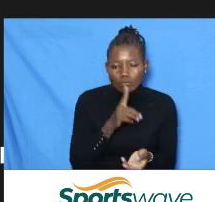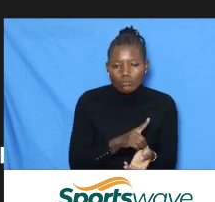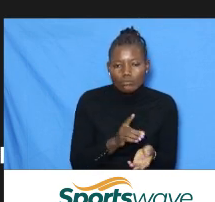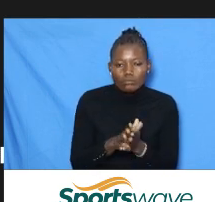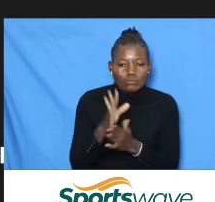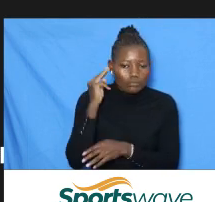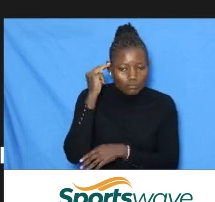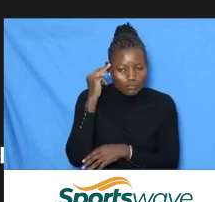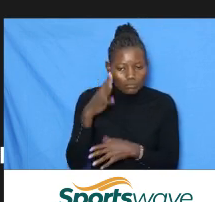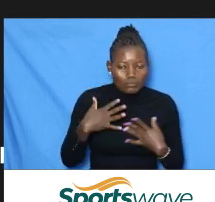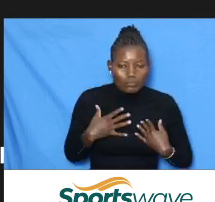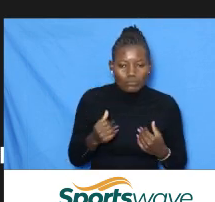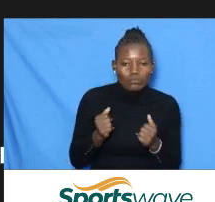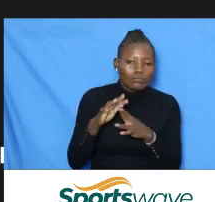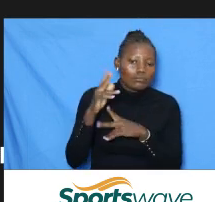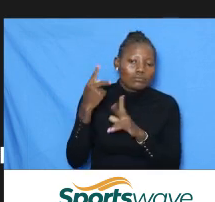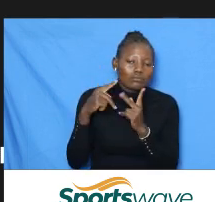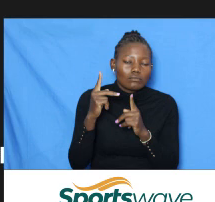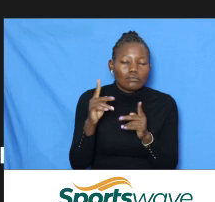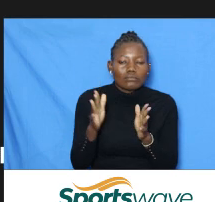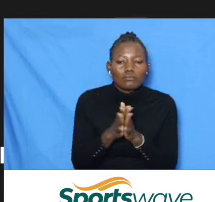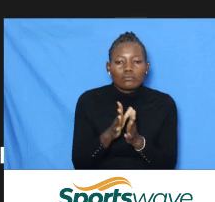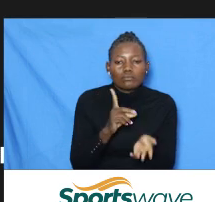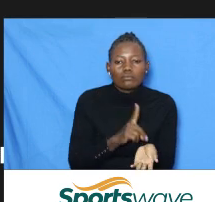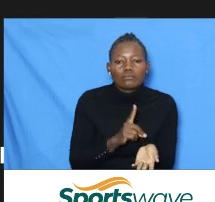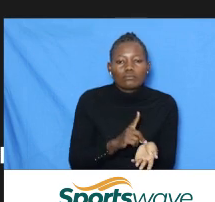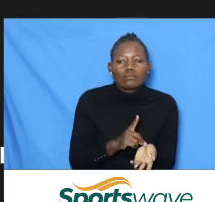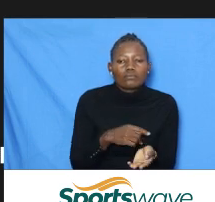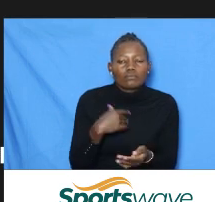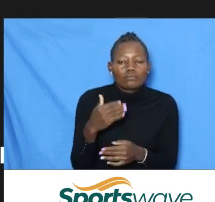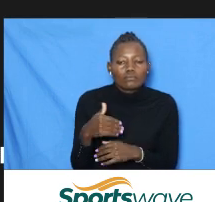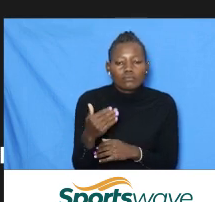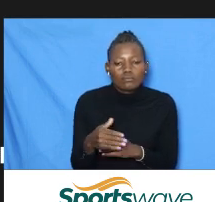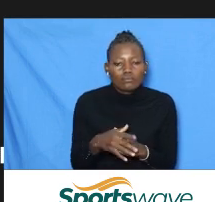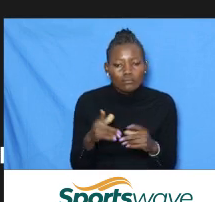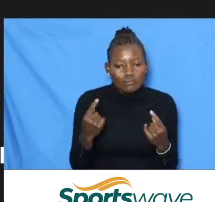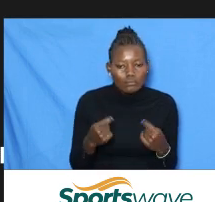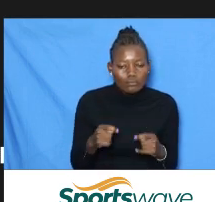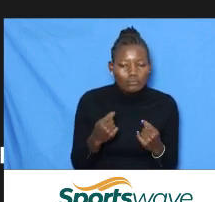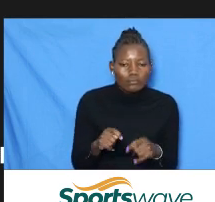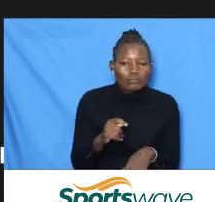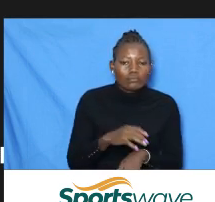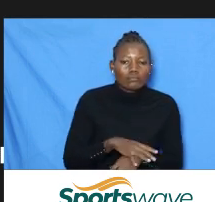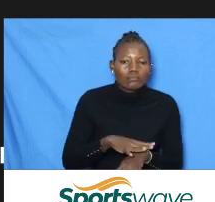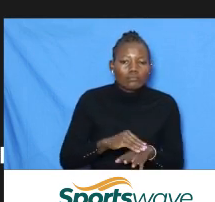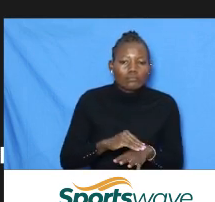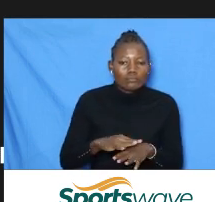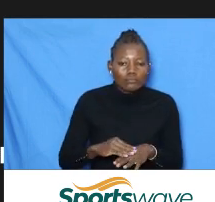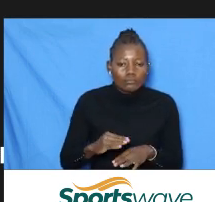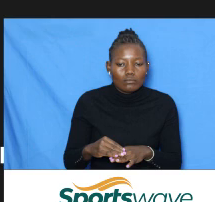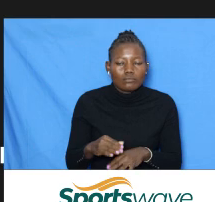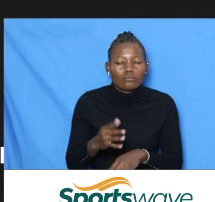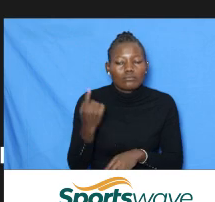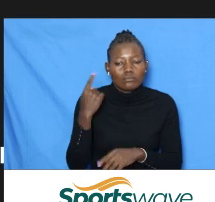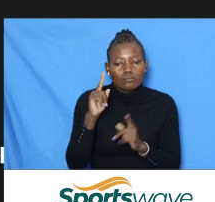health specialist, get your medics on board. Okay, try and at least get a physiotherapist on your